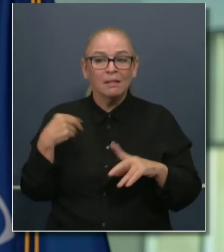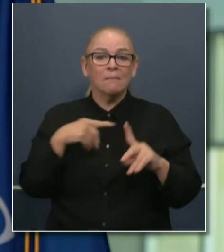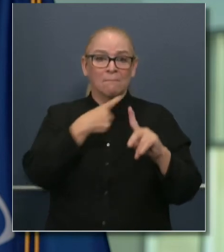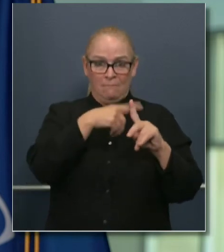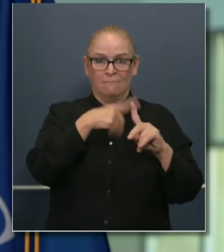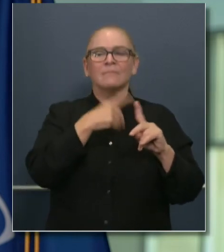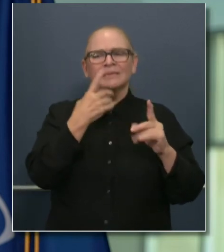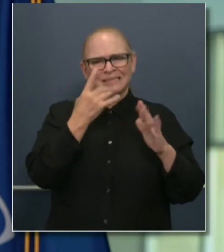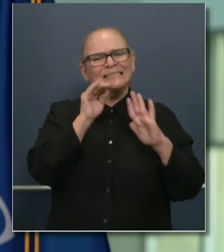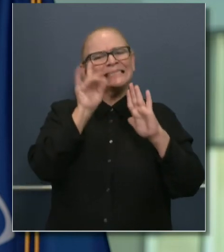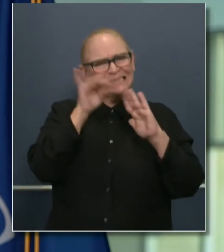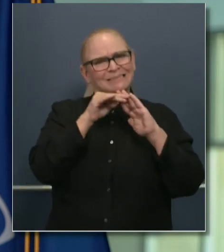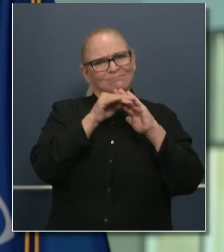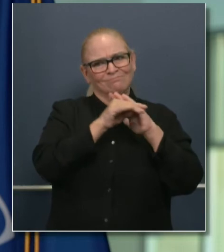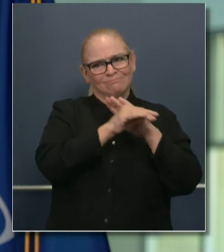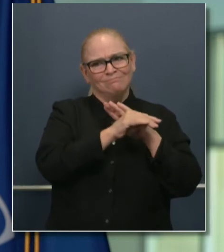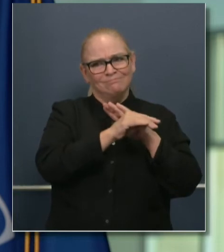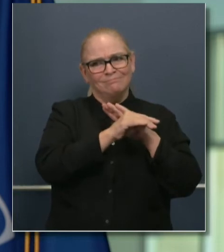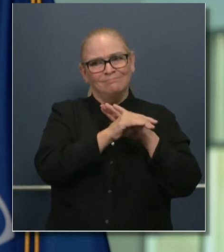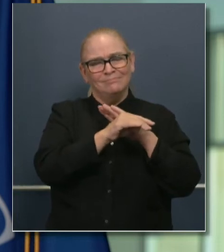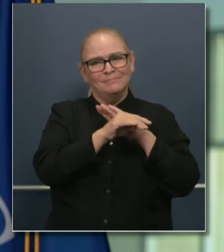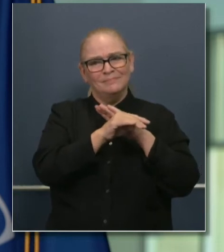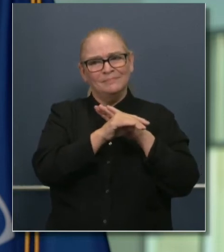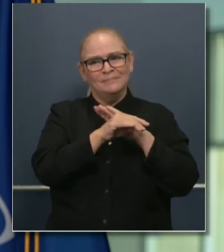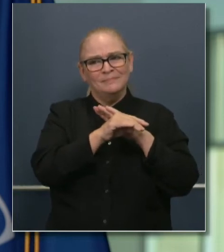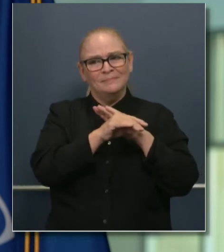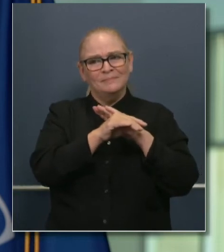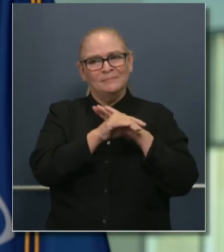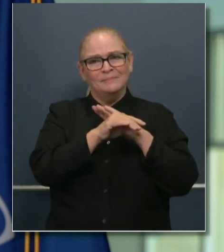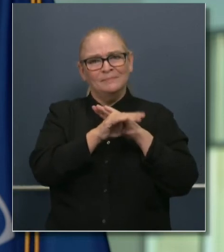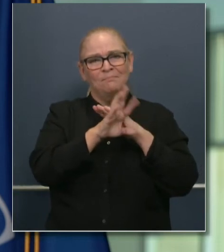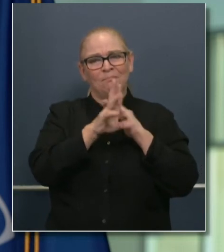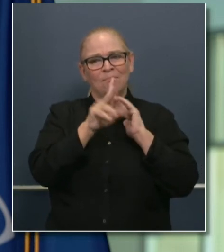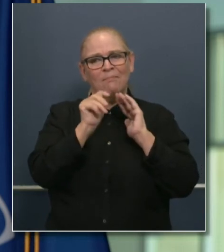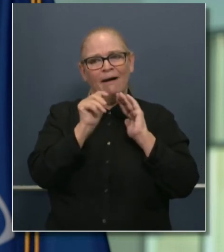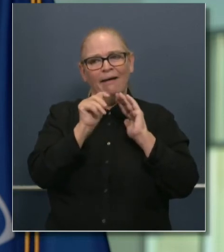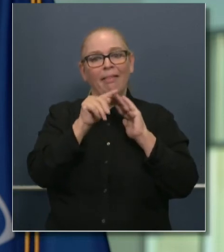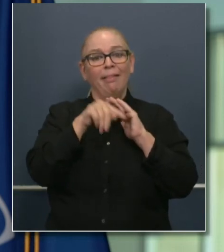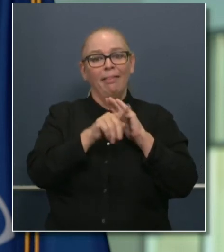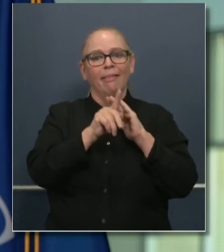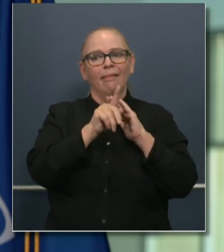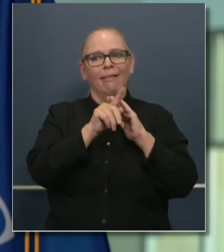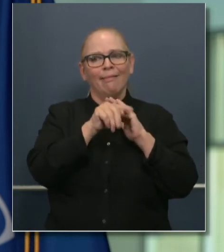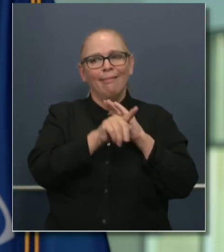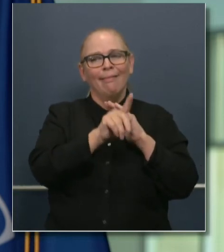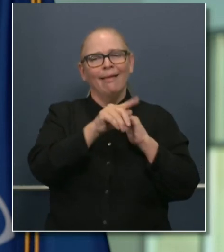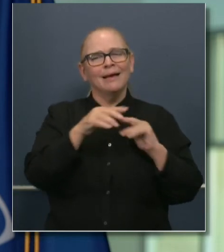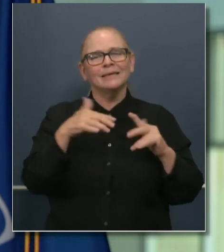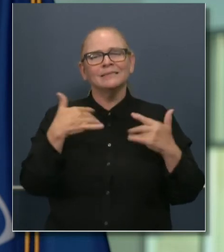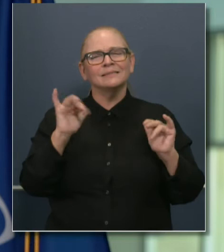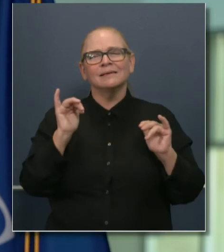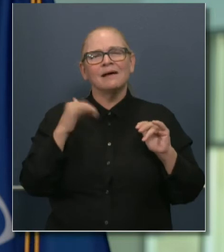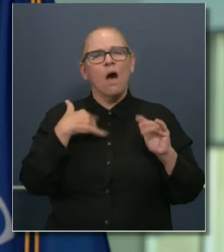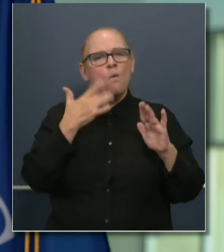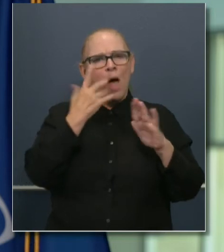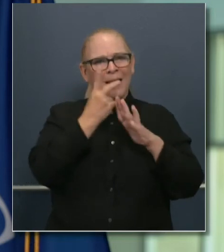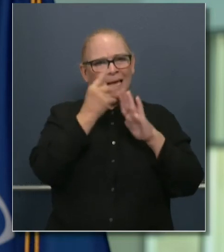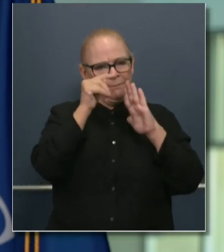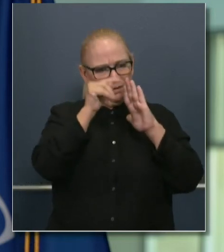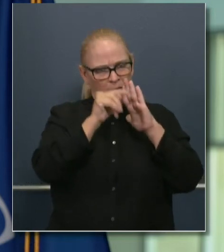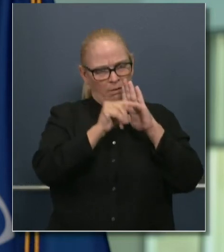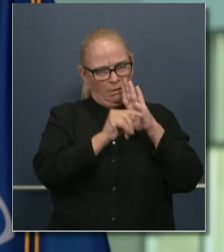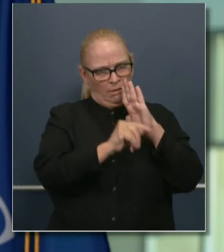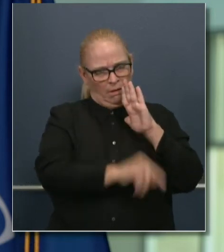on in this pandemic. And so it's not just stabilizations we're looking for, is we want to see some